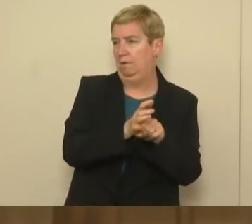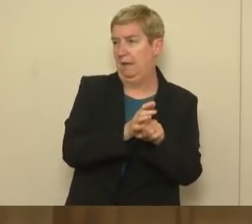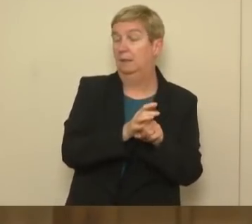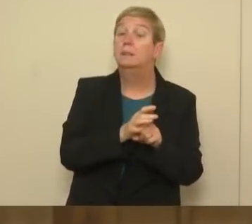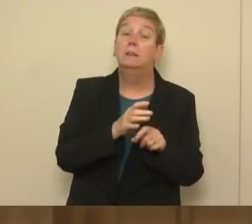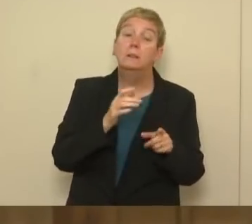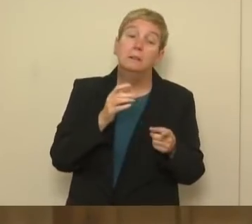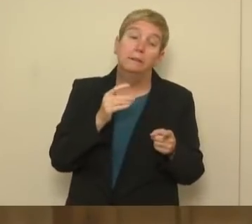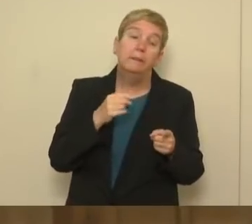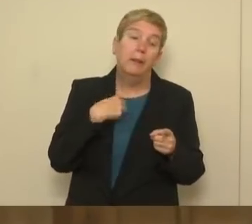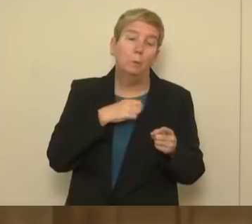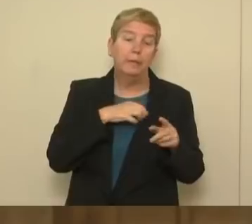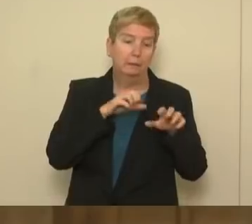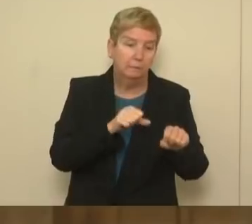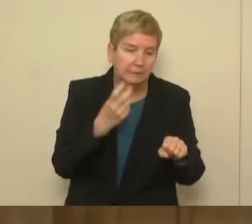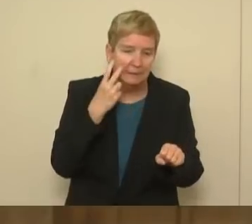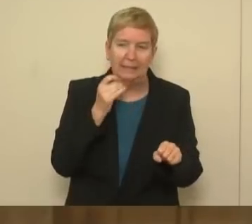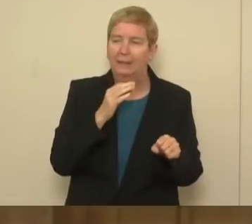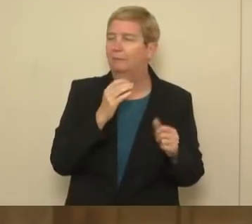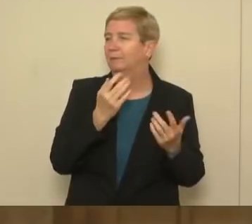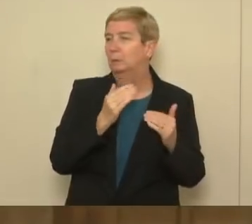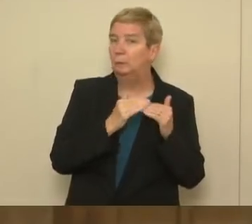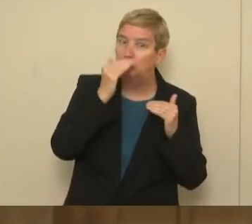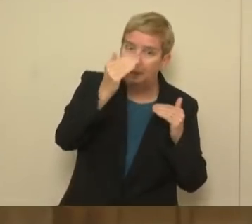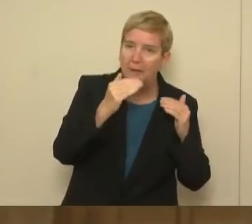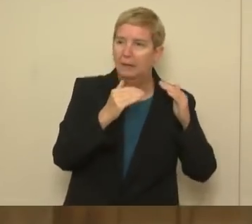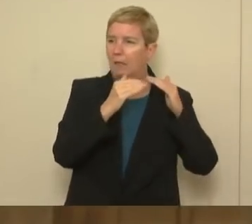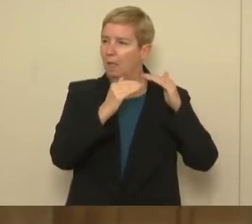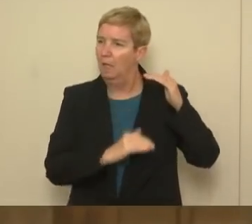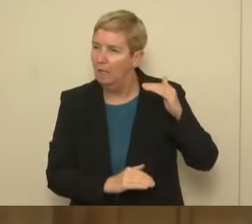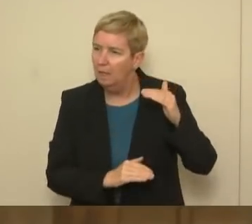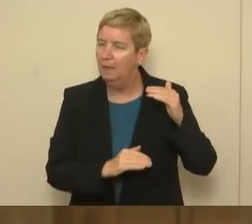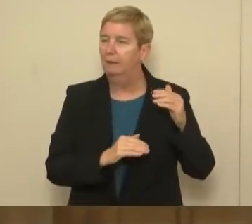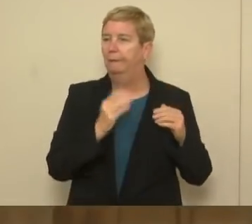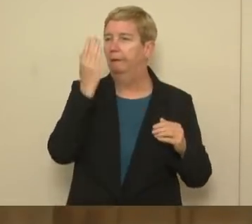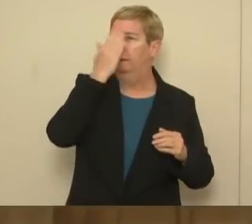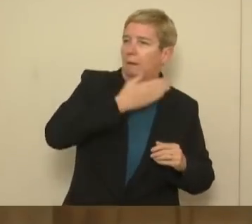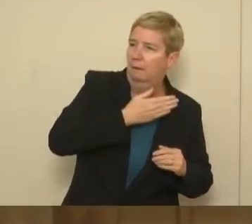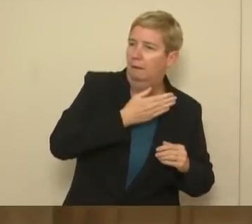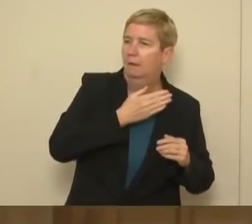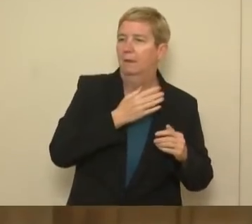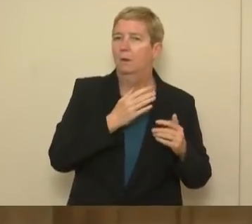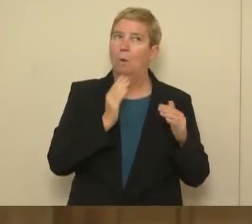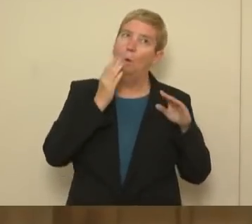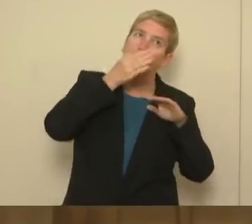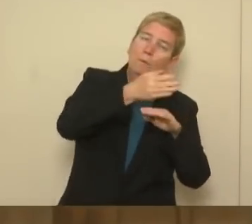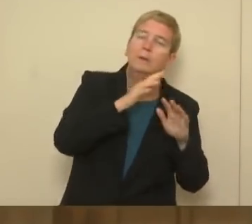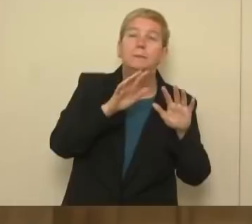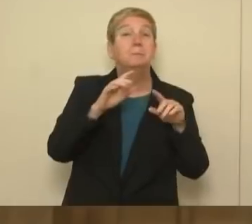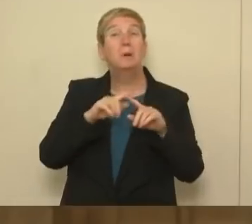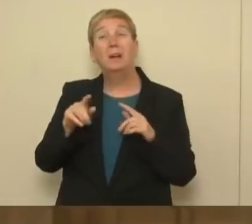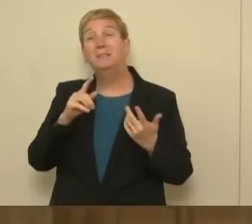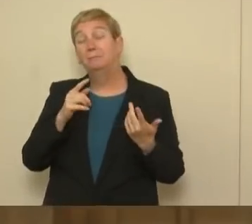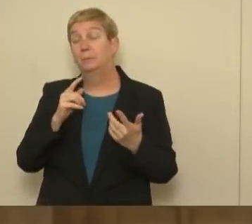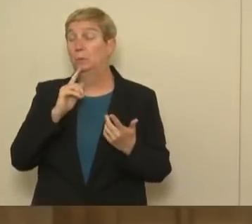deaths. A great question. The only way to really answer and to really